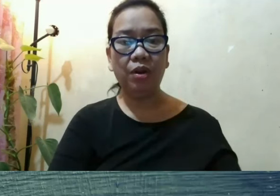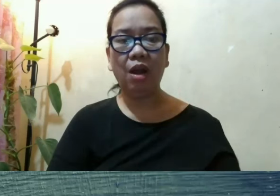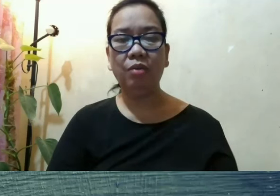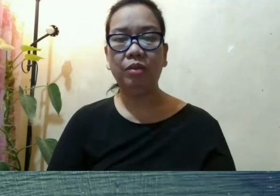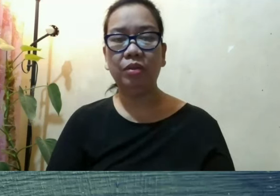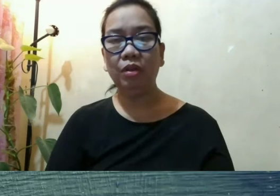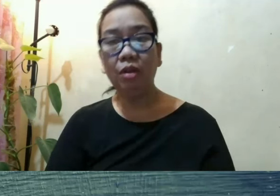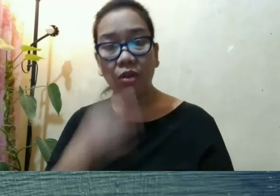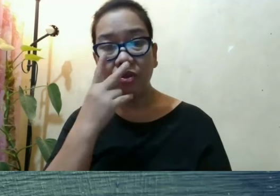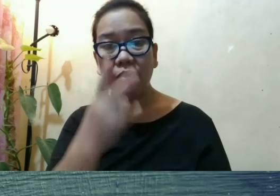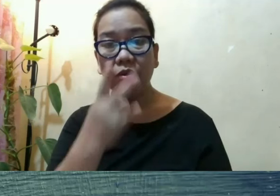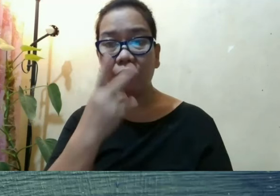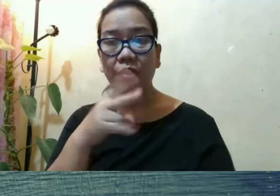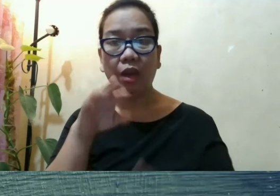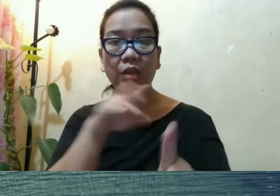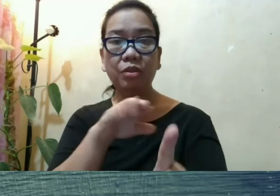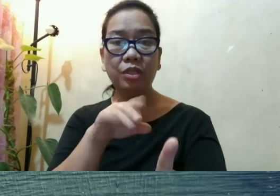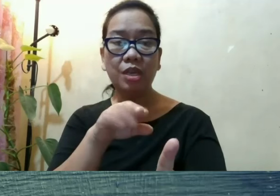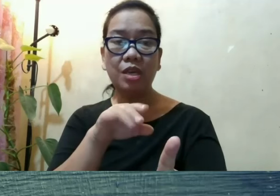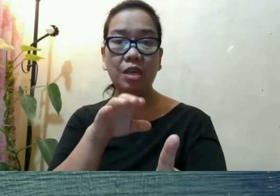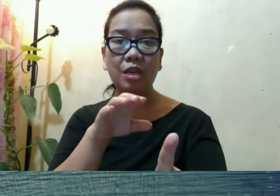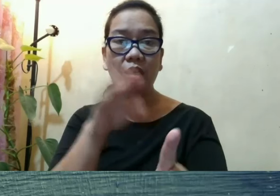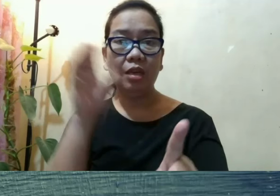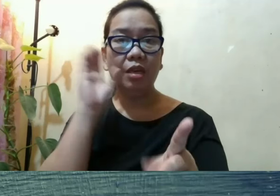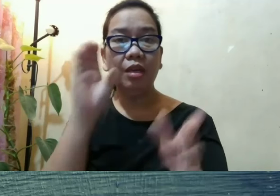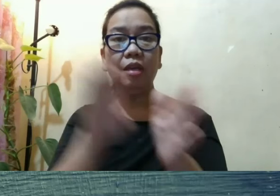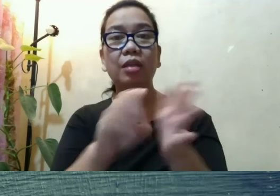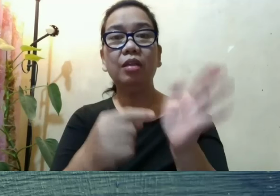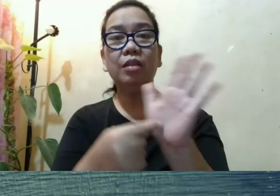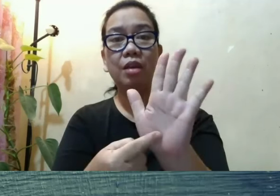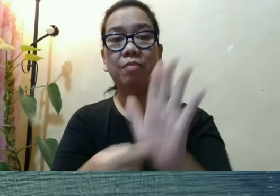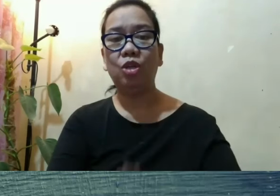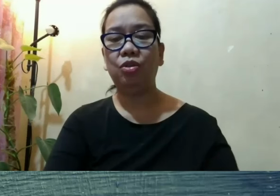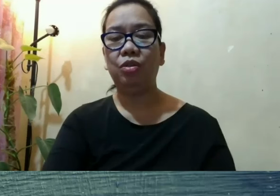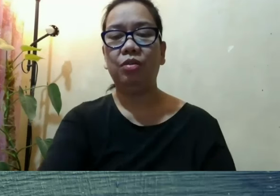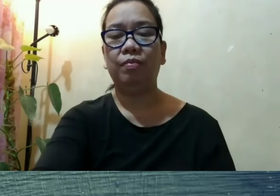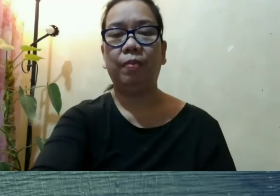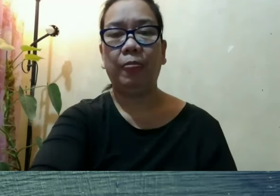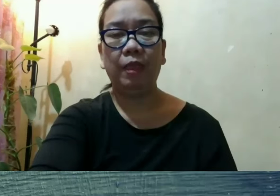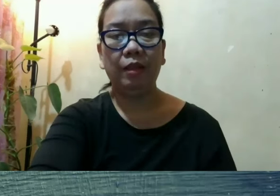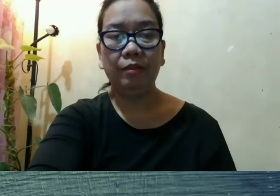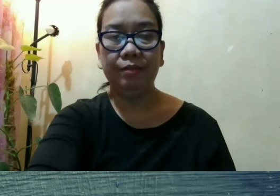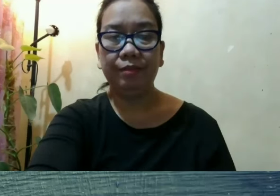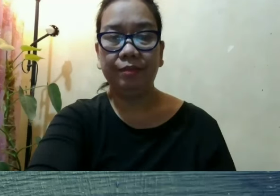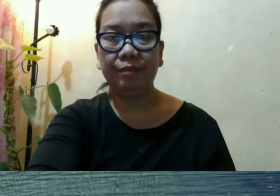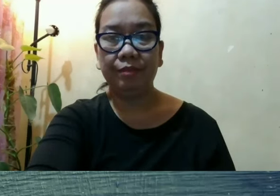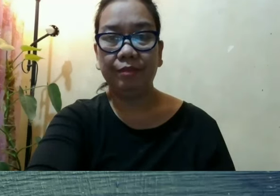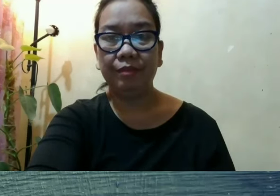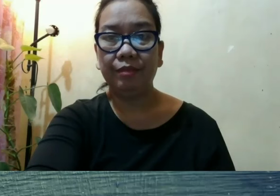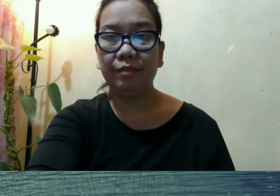lower ground. You look and see the image.